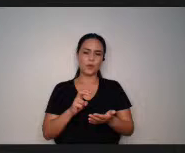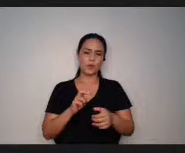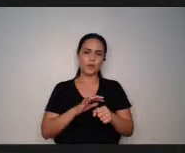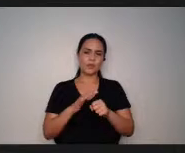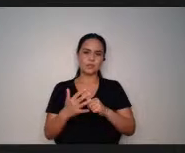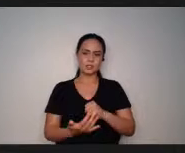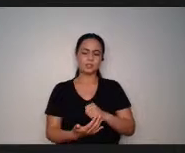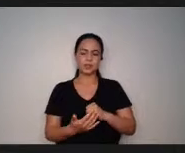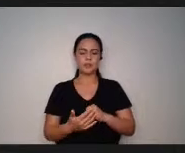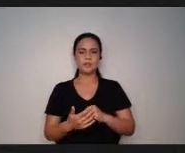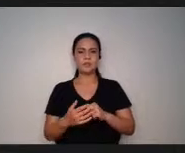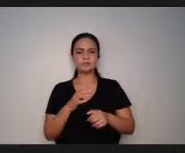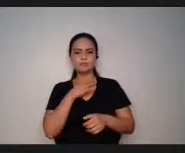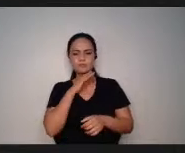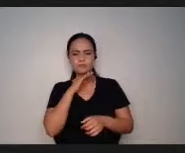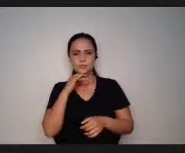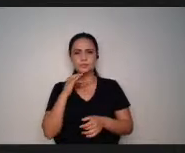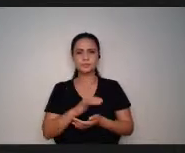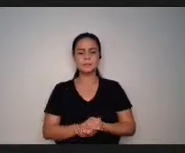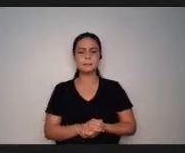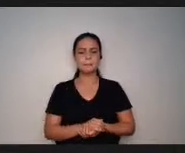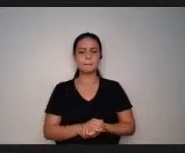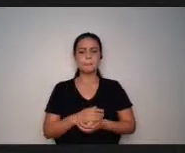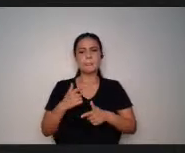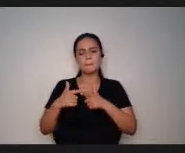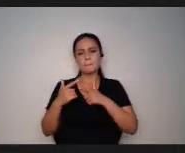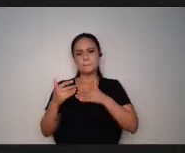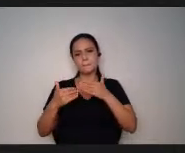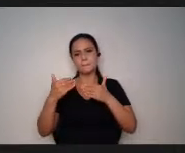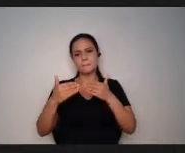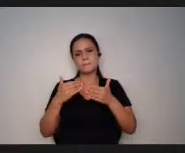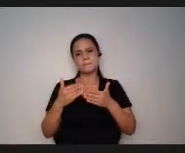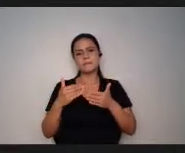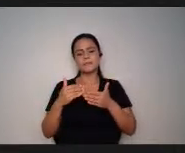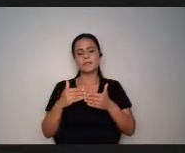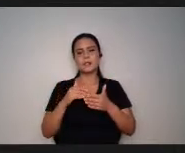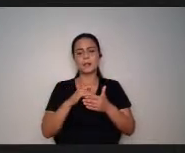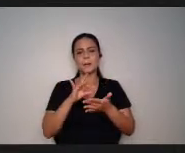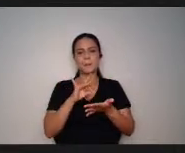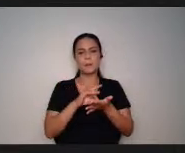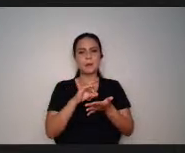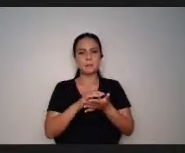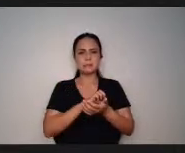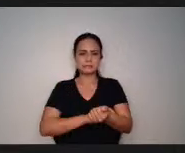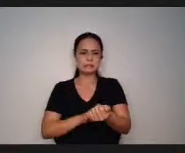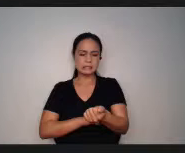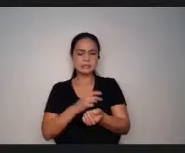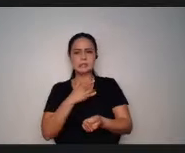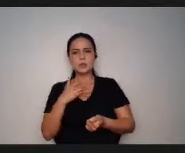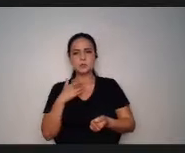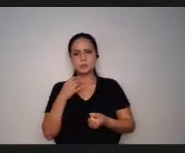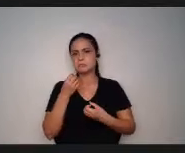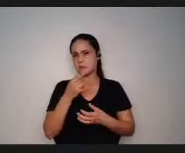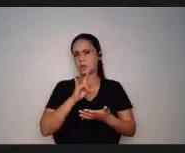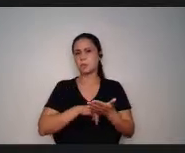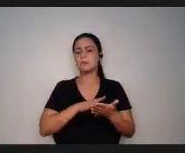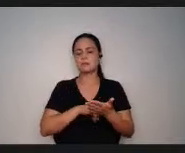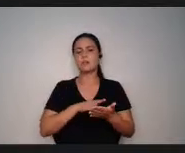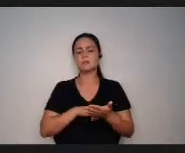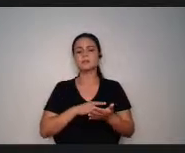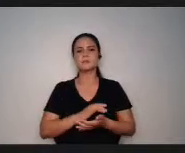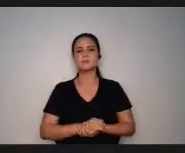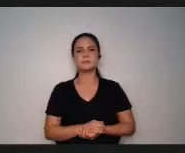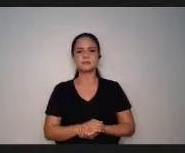consequences of these work stressors on health are very well documented. There's maybe 2 decades, 3 decades now